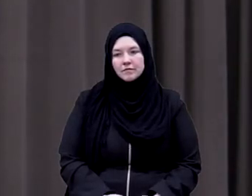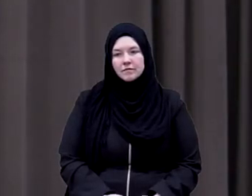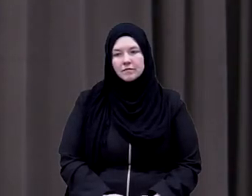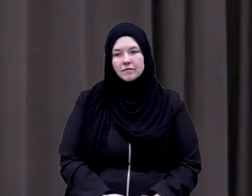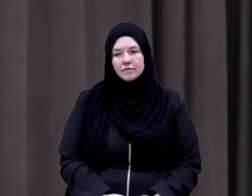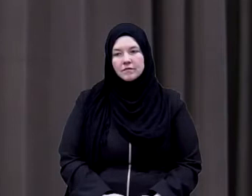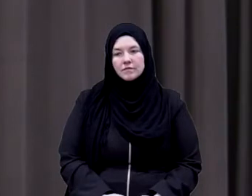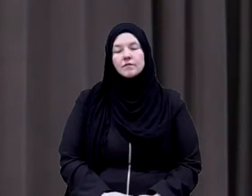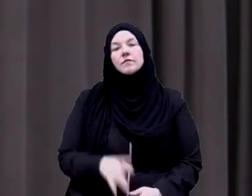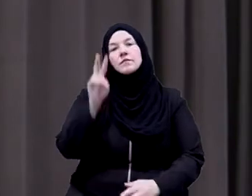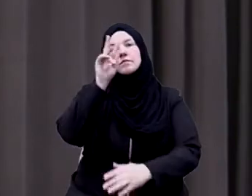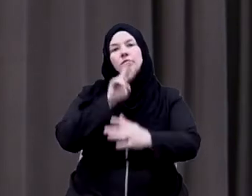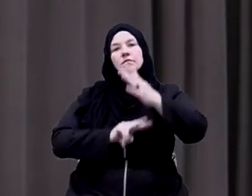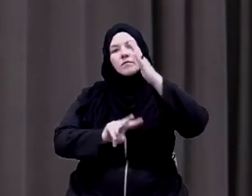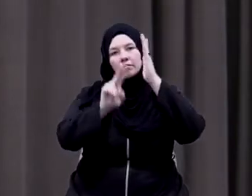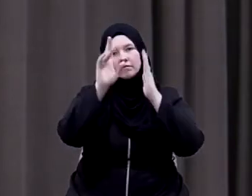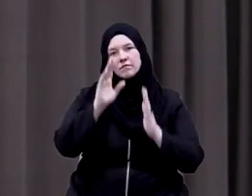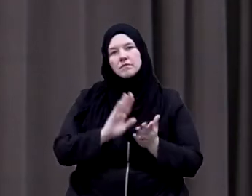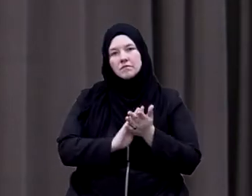The Prophet sallallahu alaihi wasallam